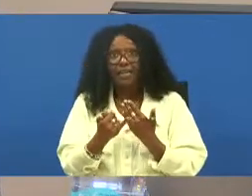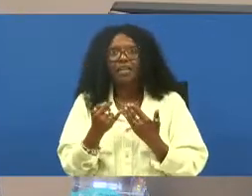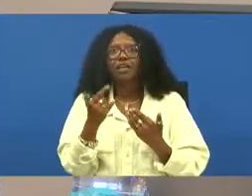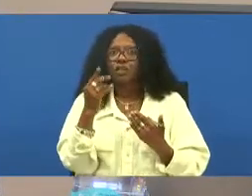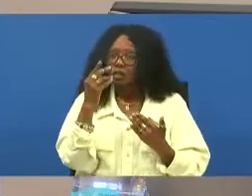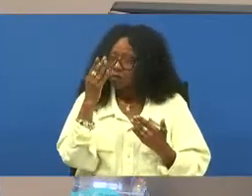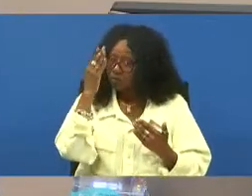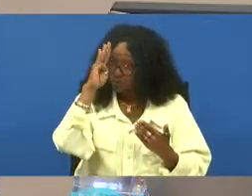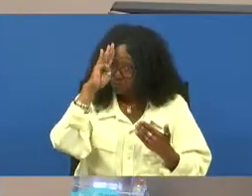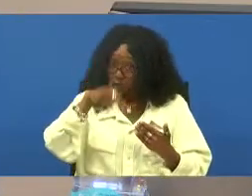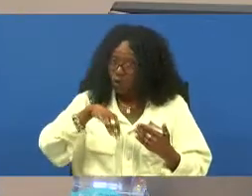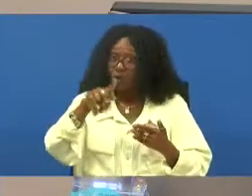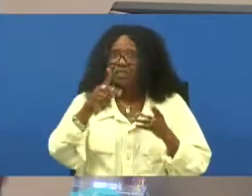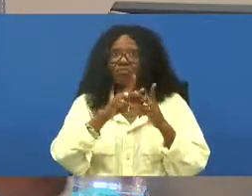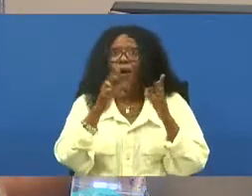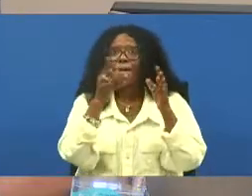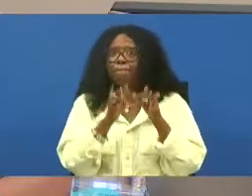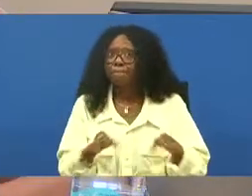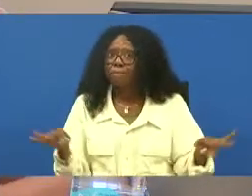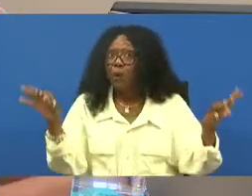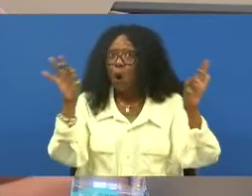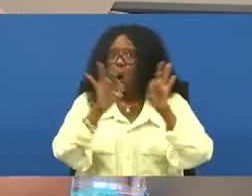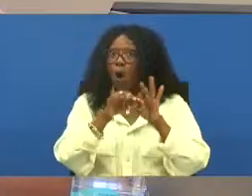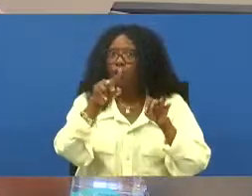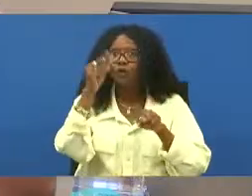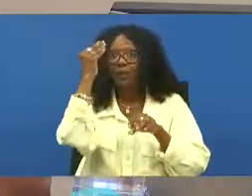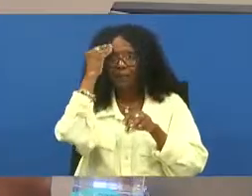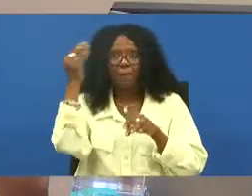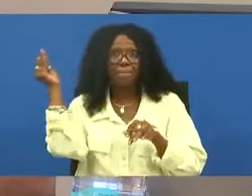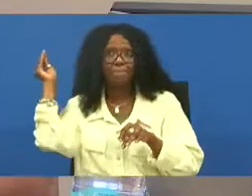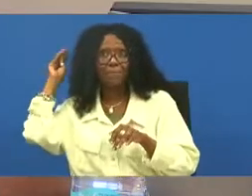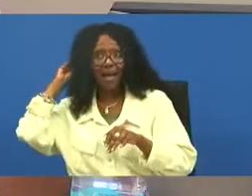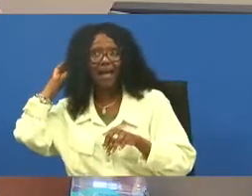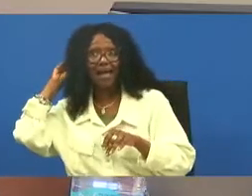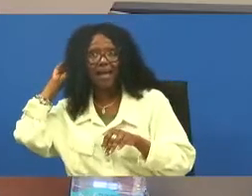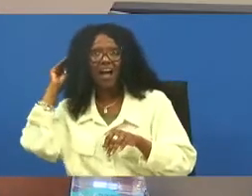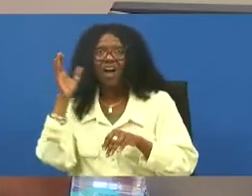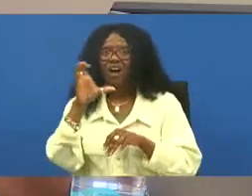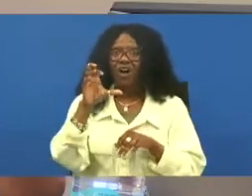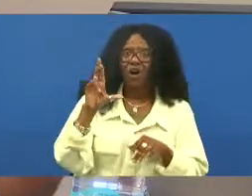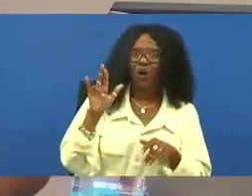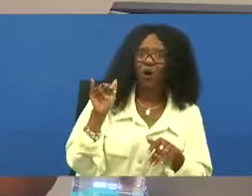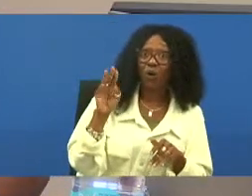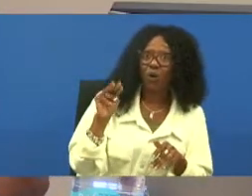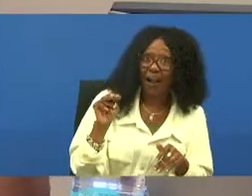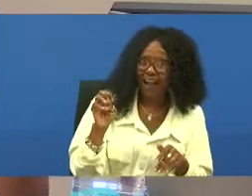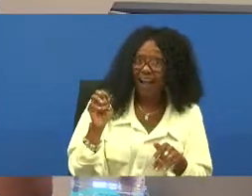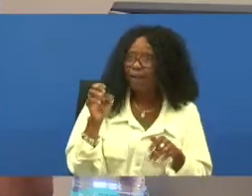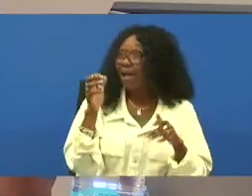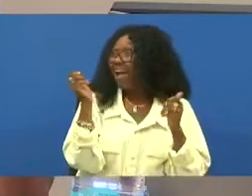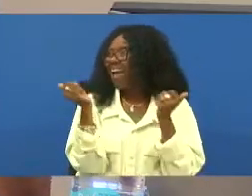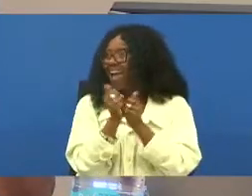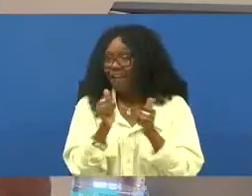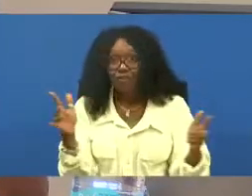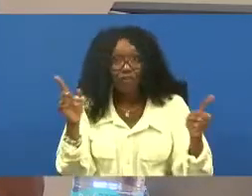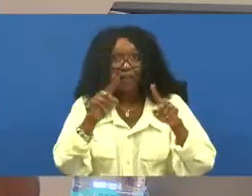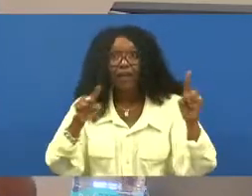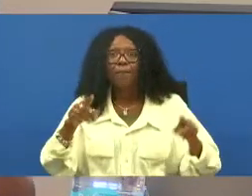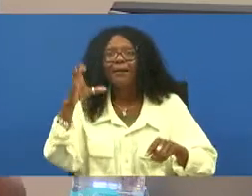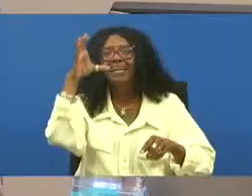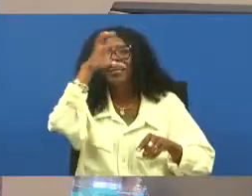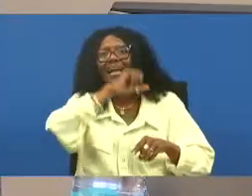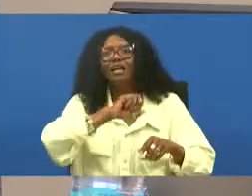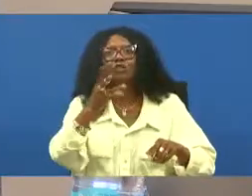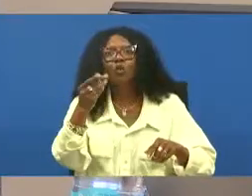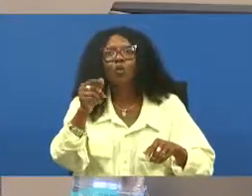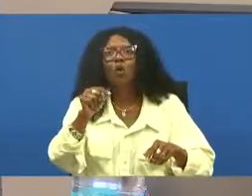very important that we keep in mind, yes, all of that crime, all of that other stuff, but guess what?